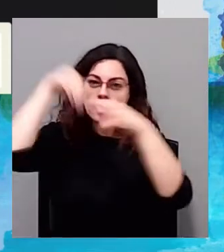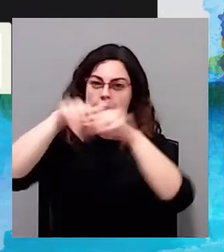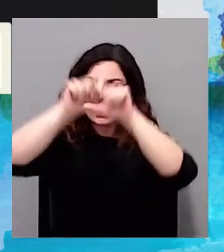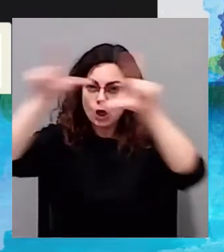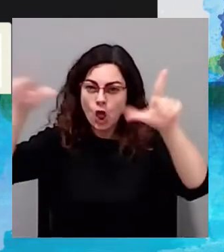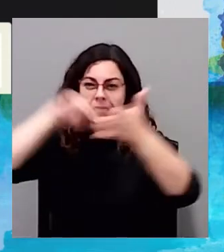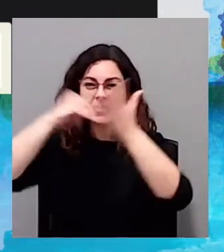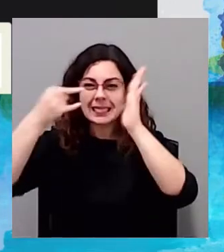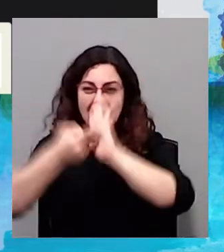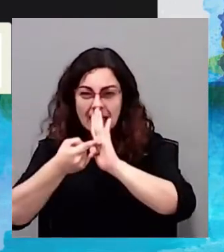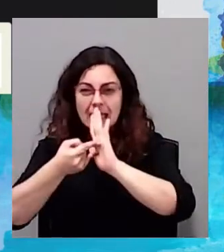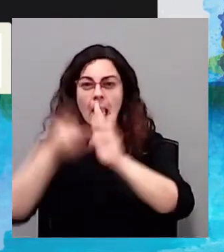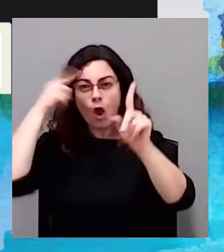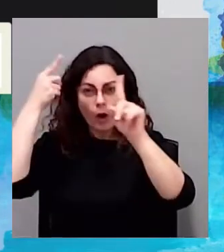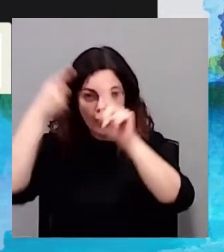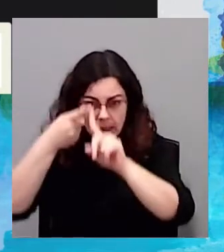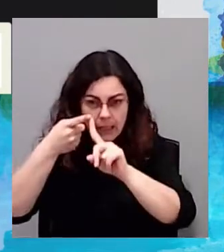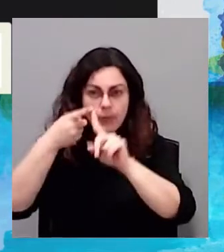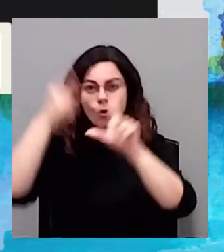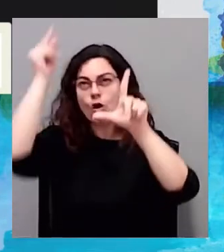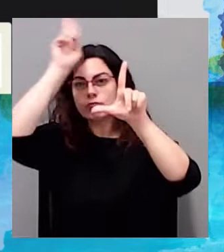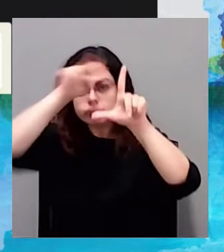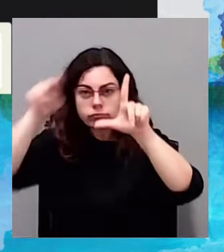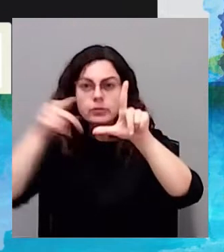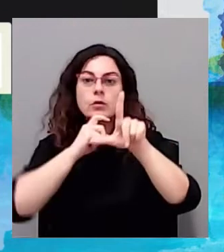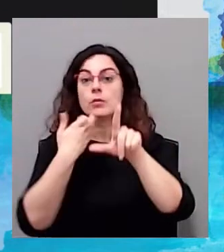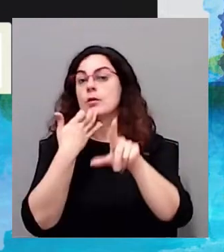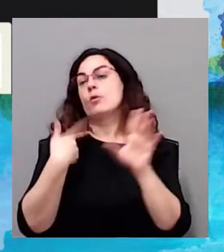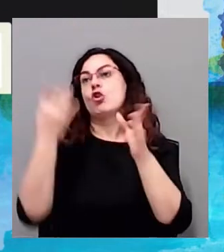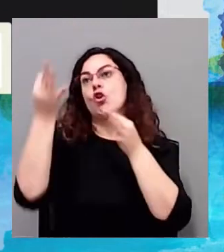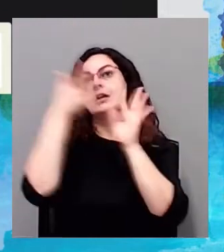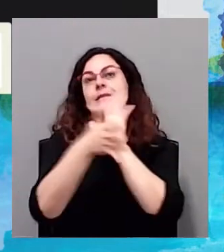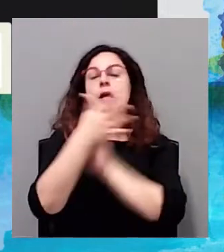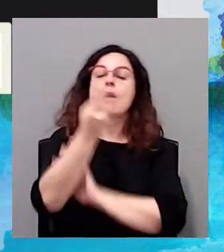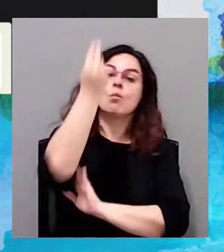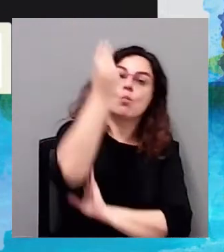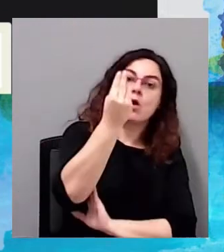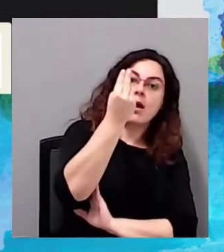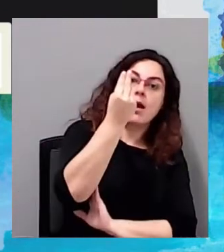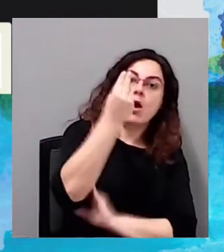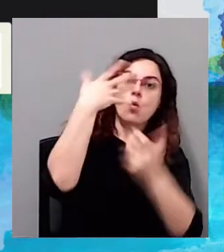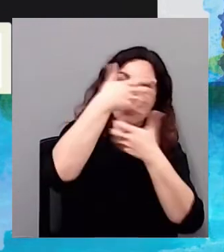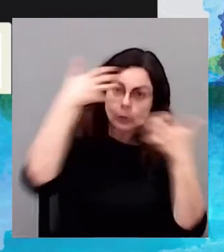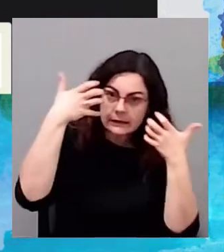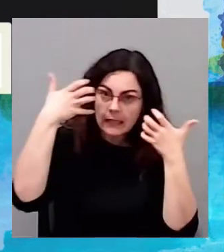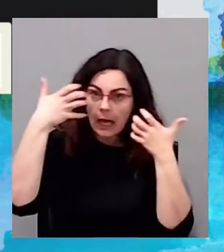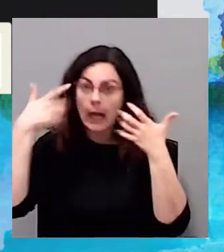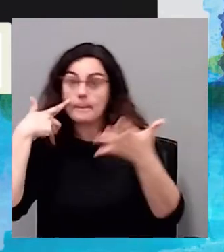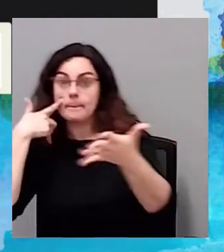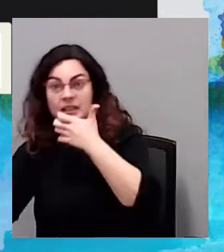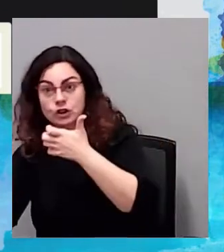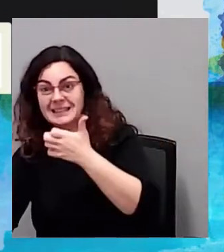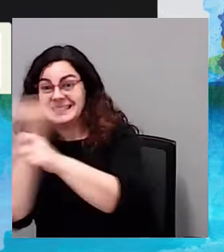importance of the technique, the painting technique used. It's not the same to describe a woman who is an impressionist artist or a cubist.